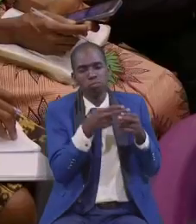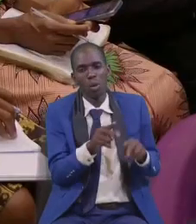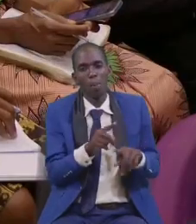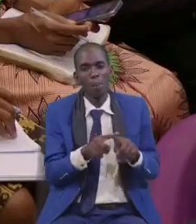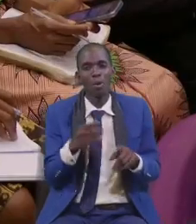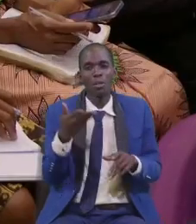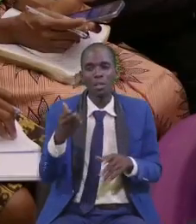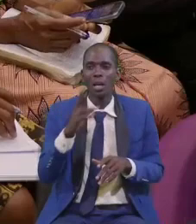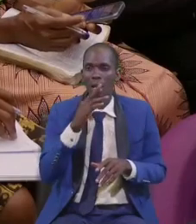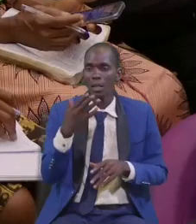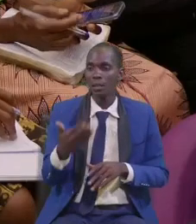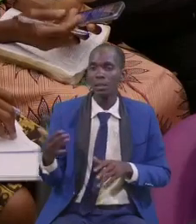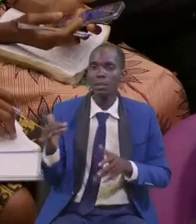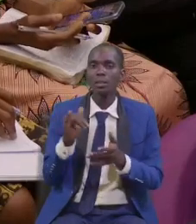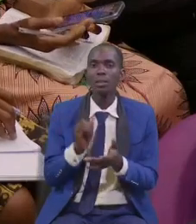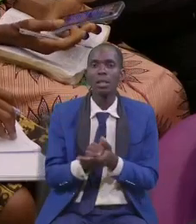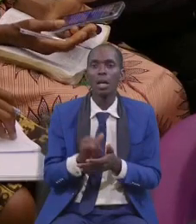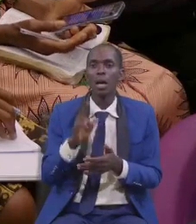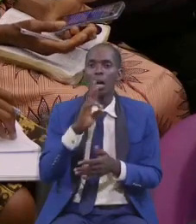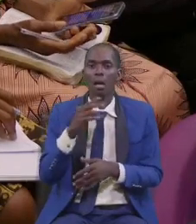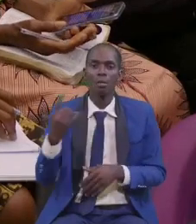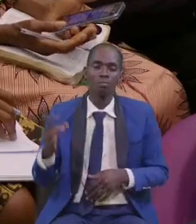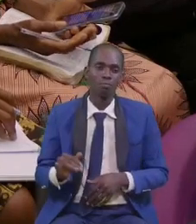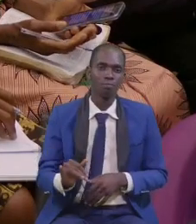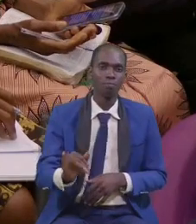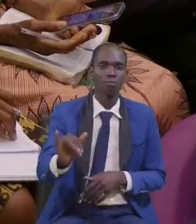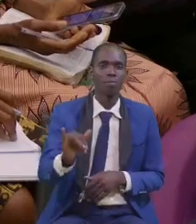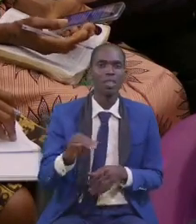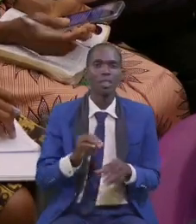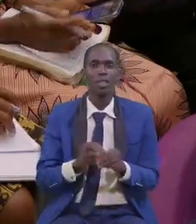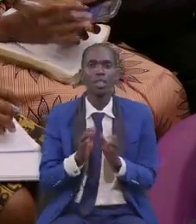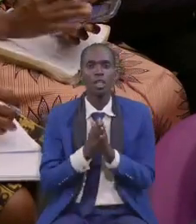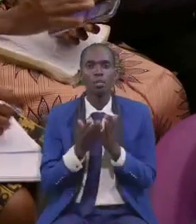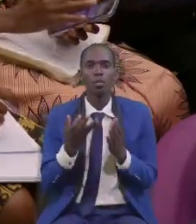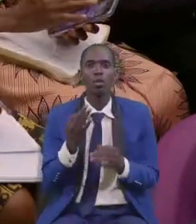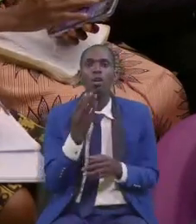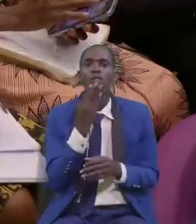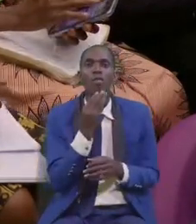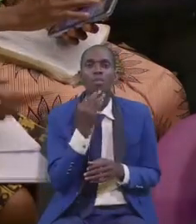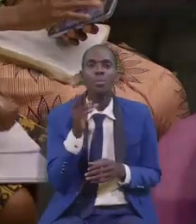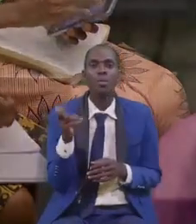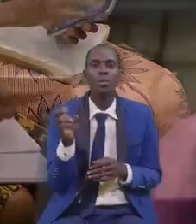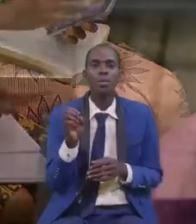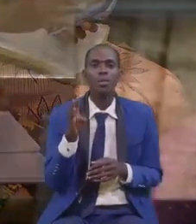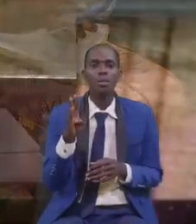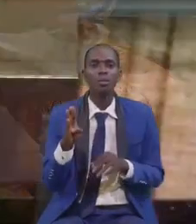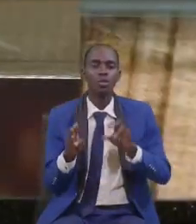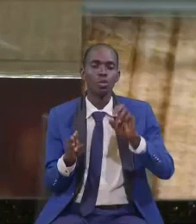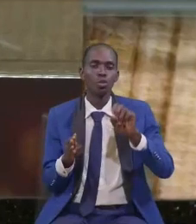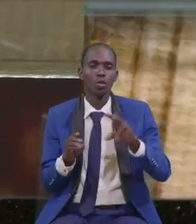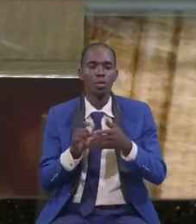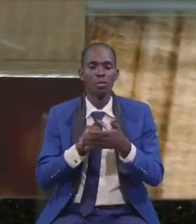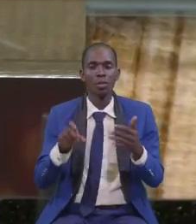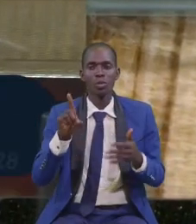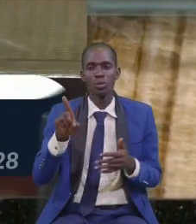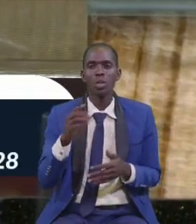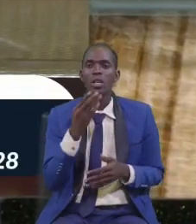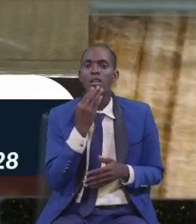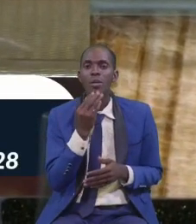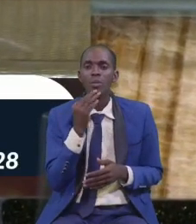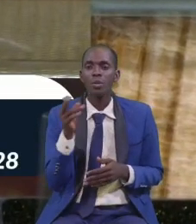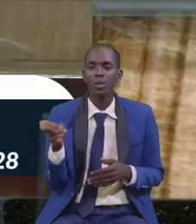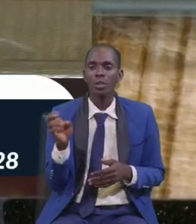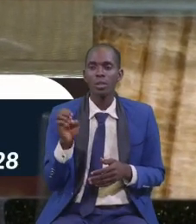not seen are eternal. Hebrews chapter 12, reading from verse 1. In Hebrews